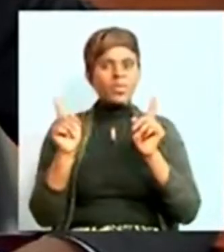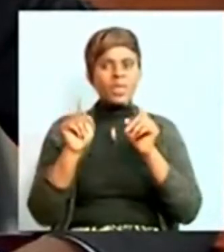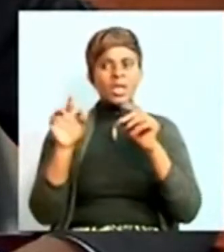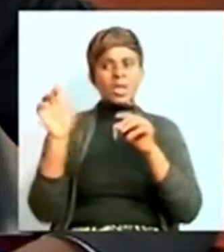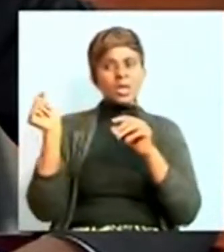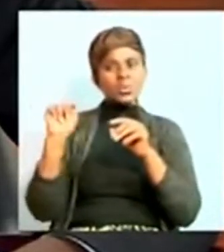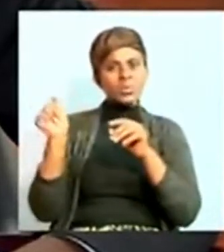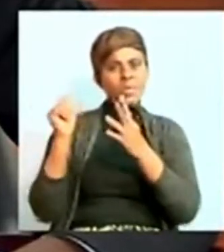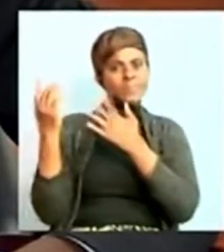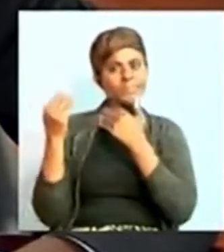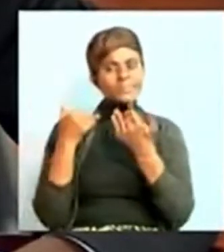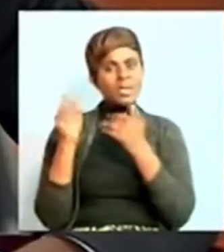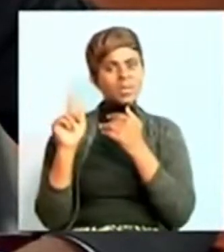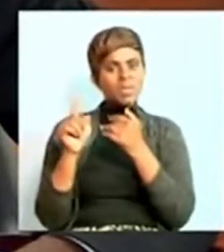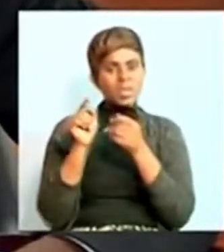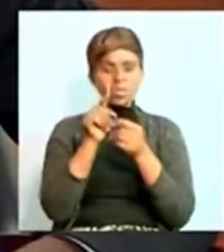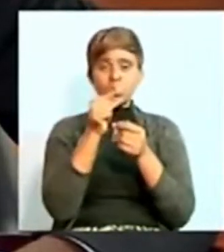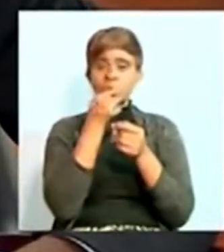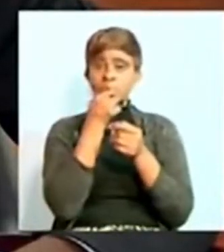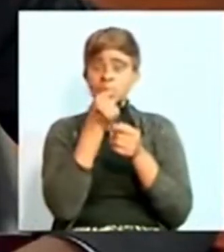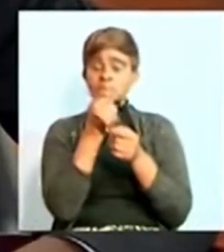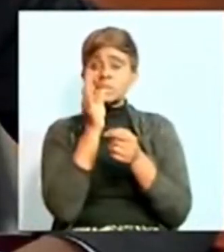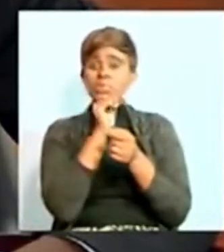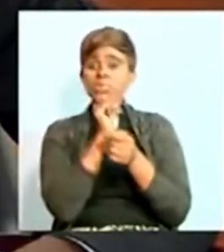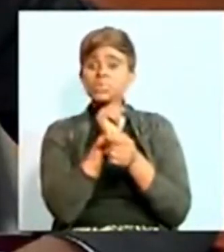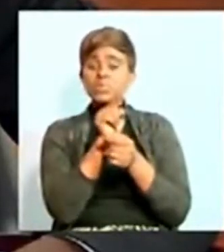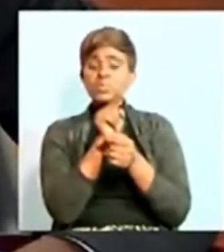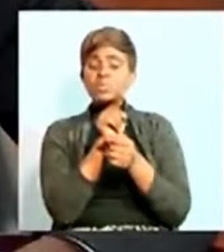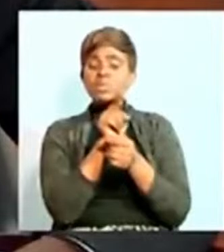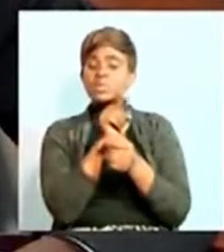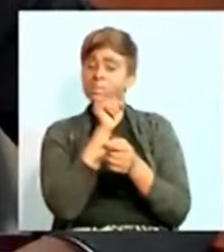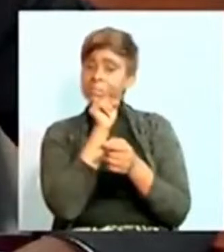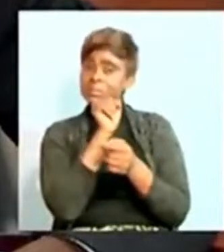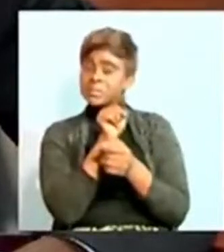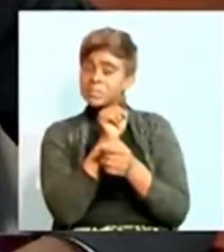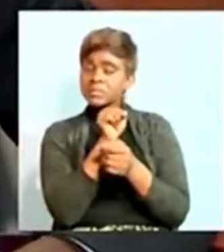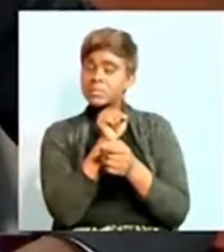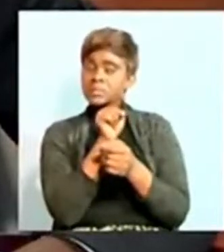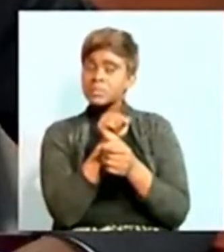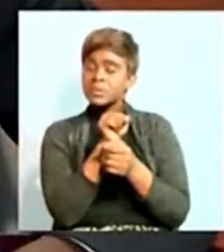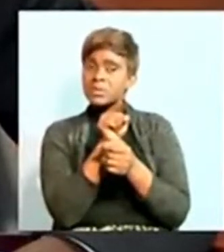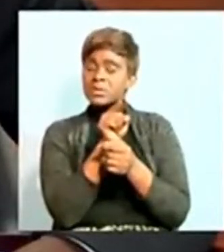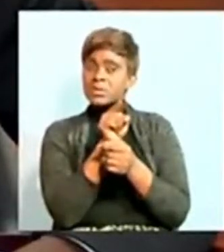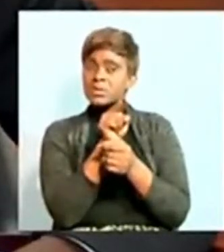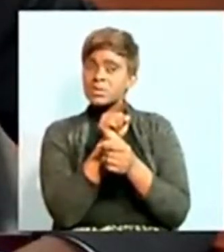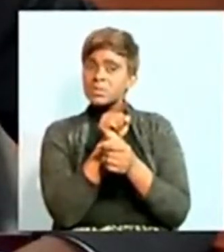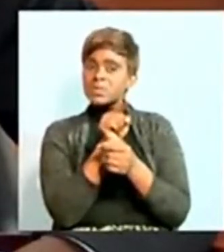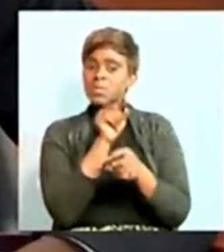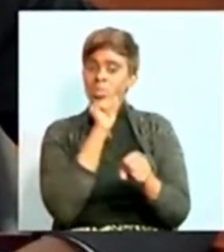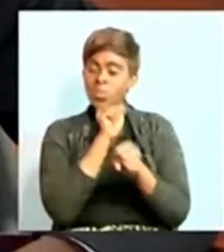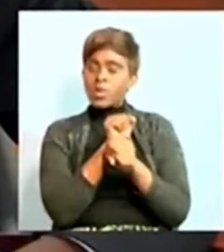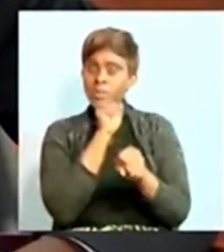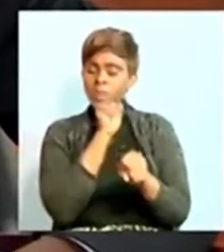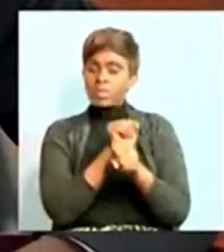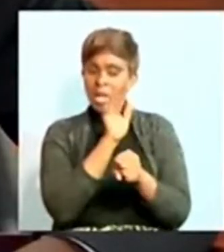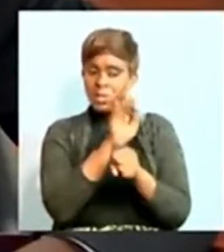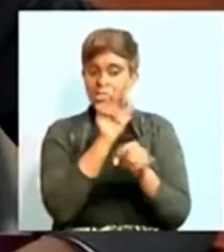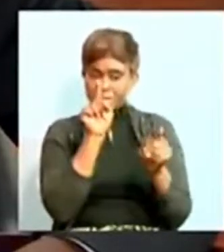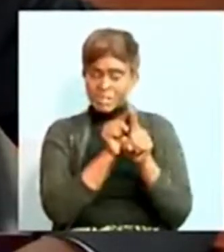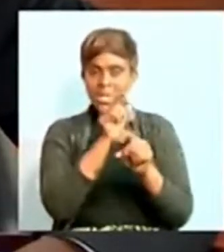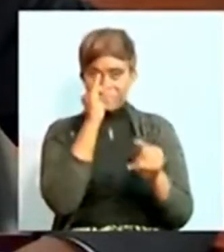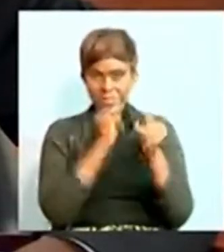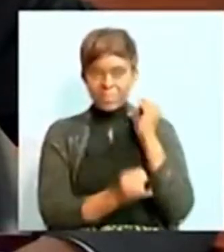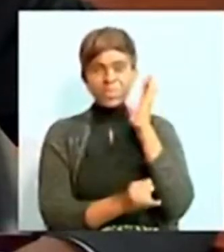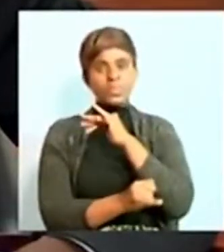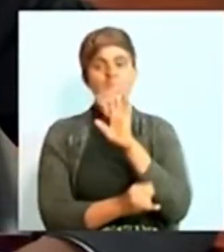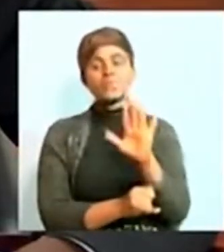ablution, which you've said it is worked on and finished?